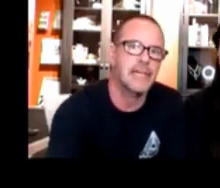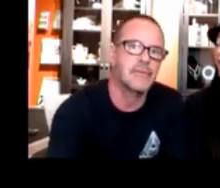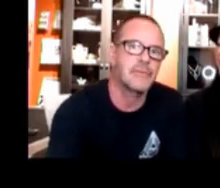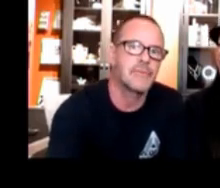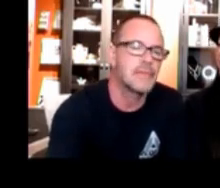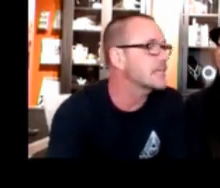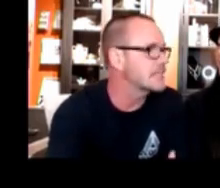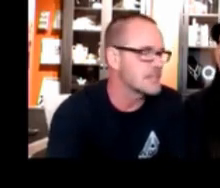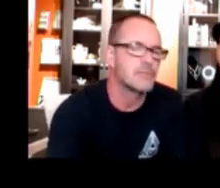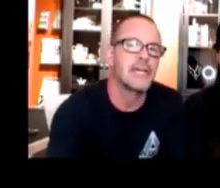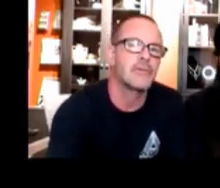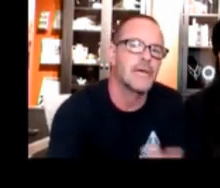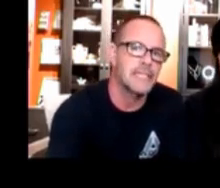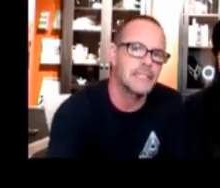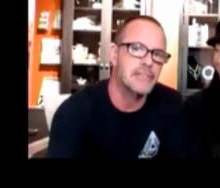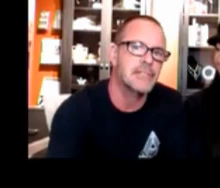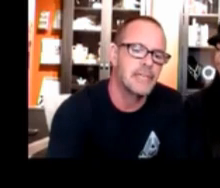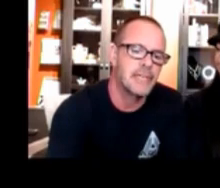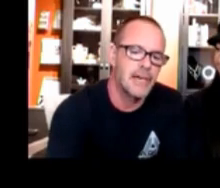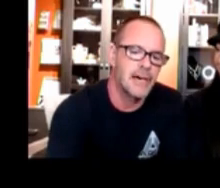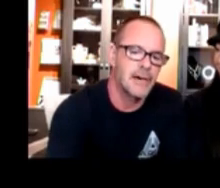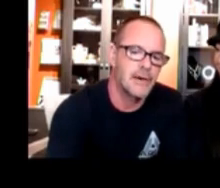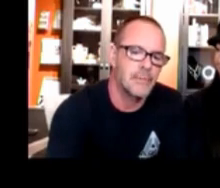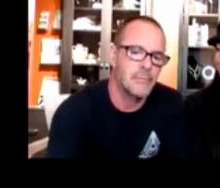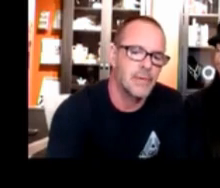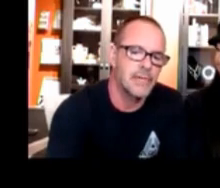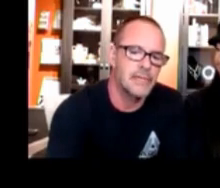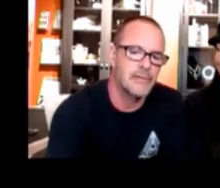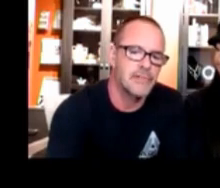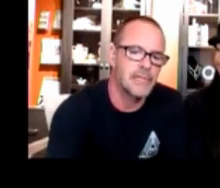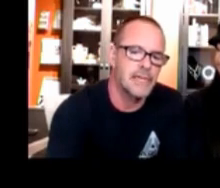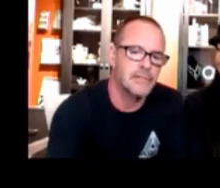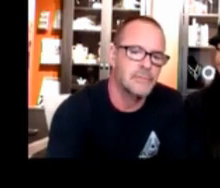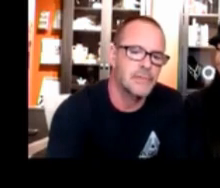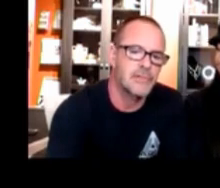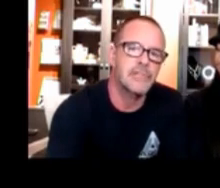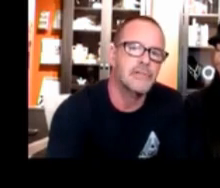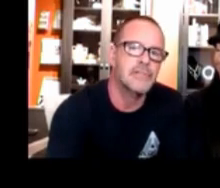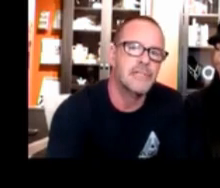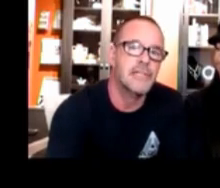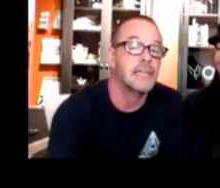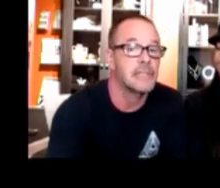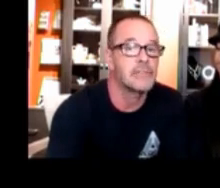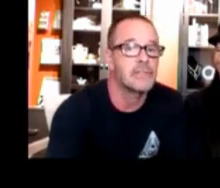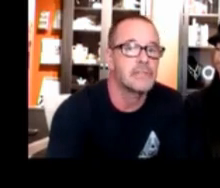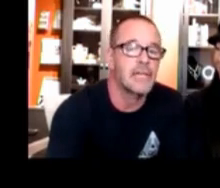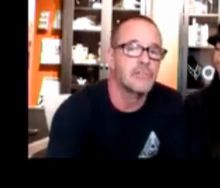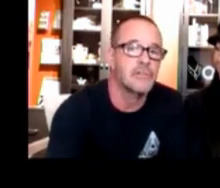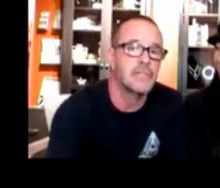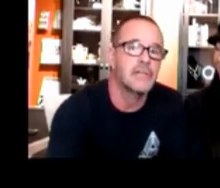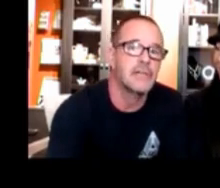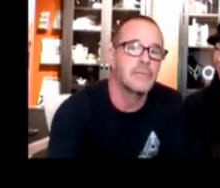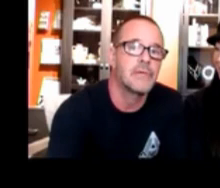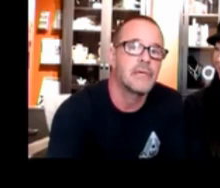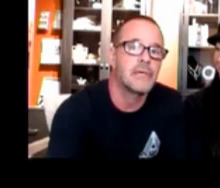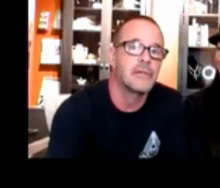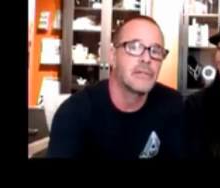kids and nine kids, and we have a waiting list. But if you're interested in that and you live in